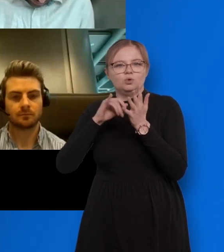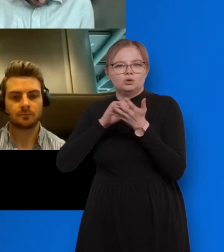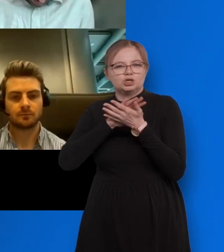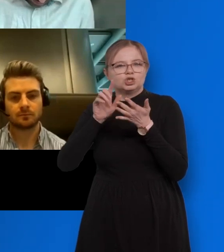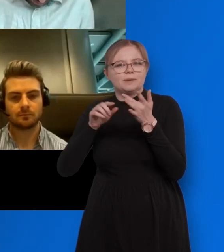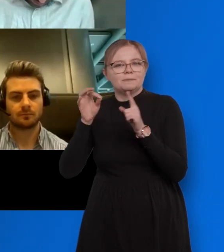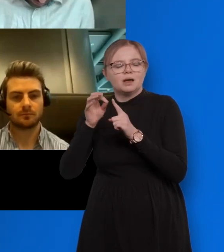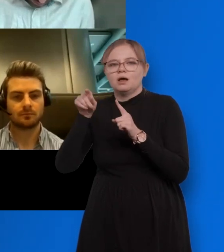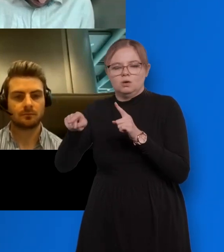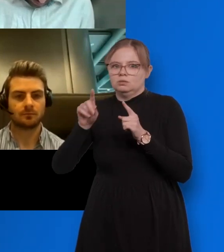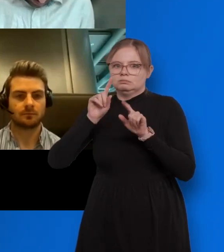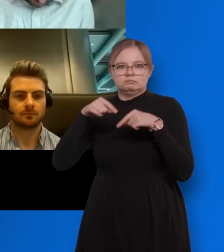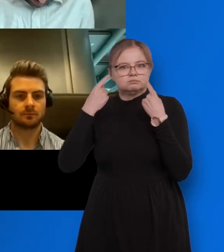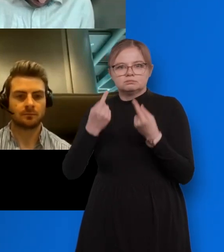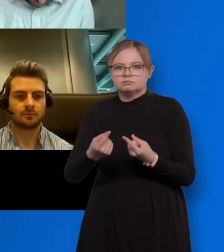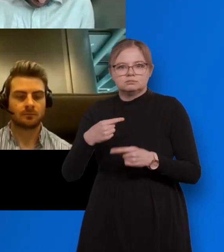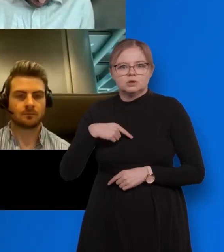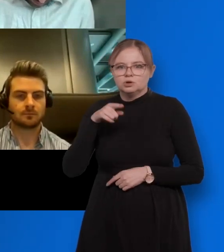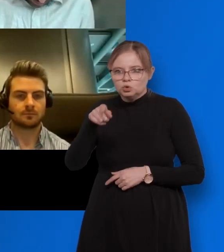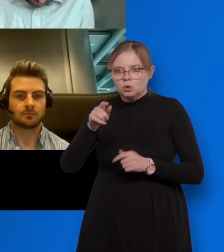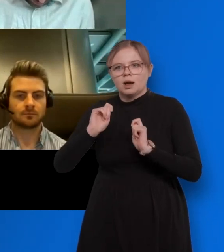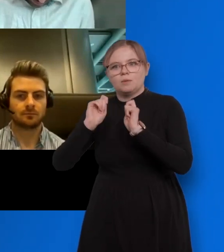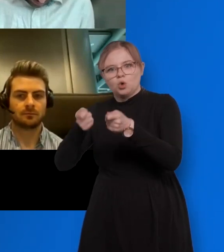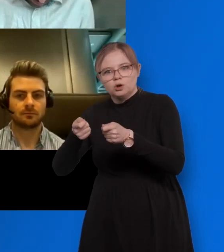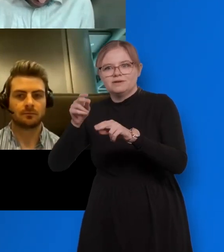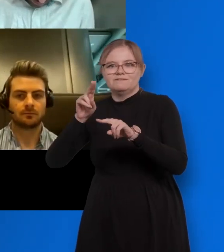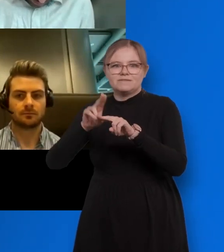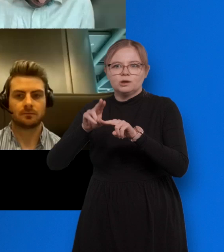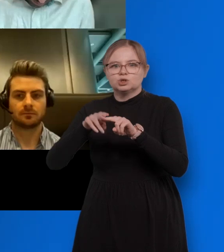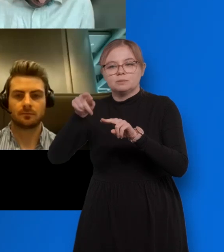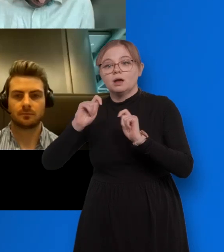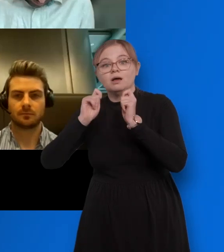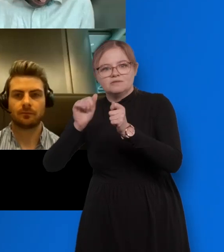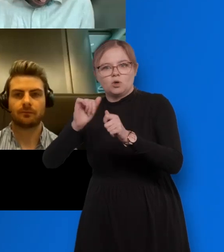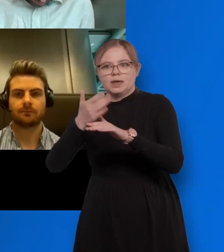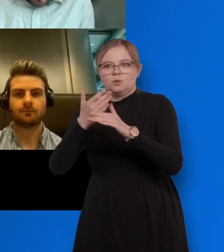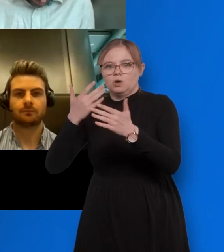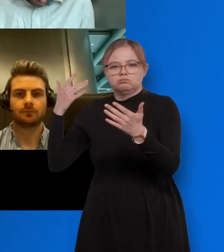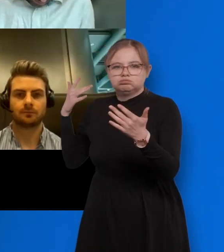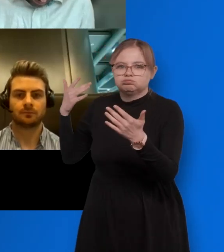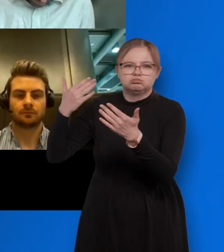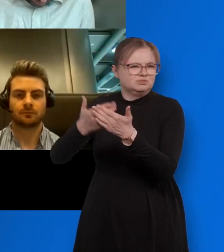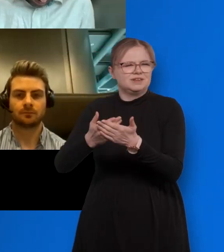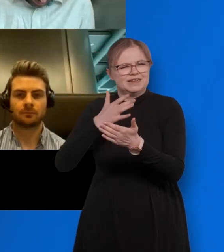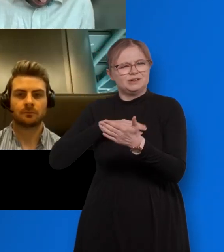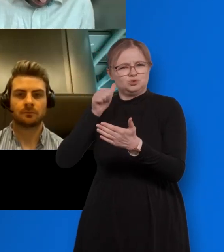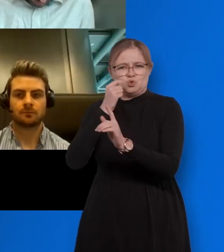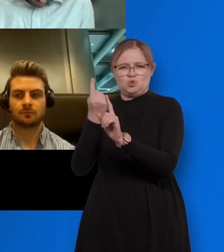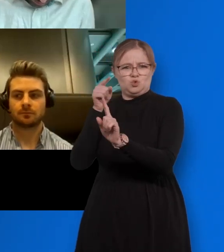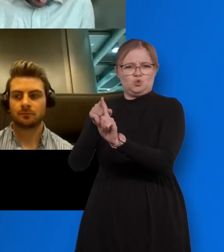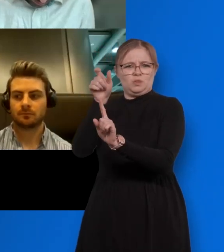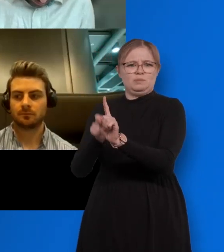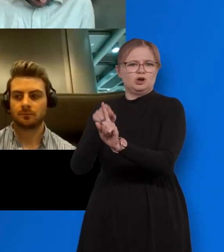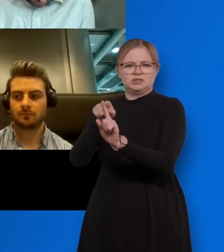you can't anonymize if you are awarding a fellowship to someone for what they've done to date. So I think anonymization can be